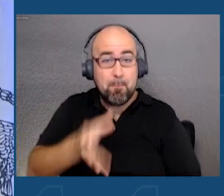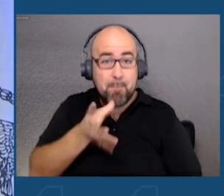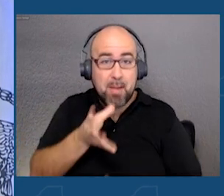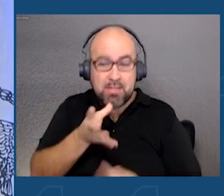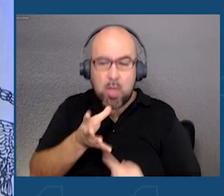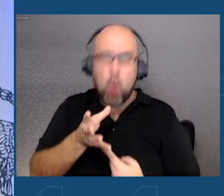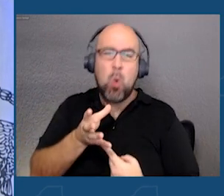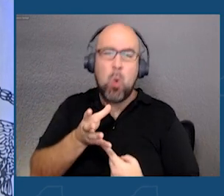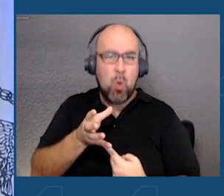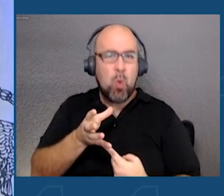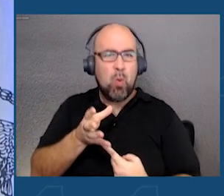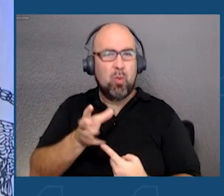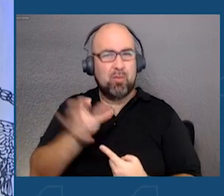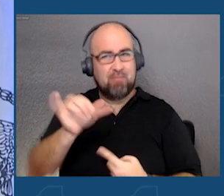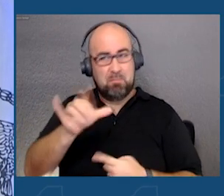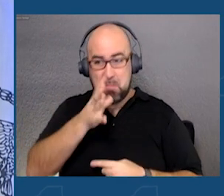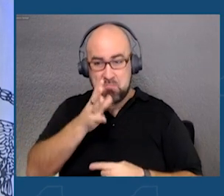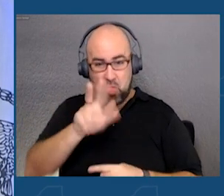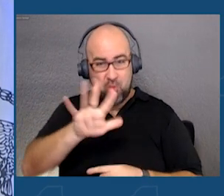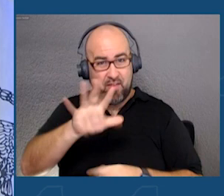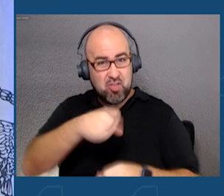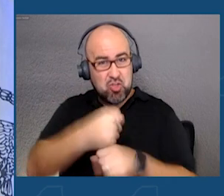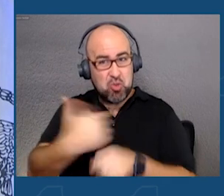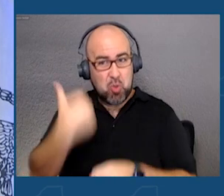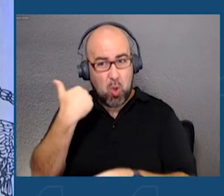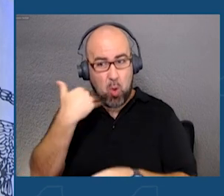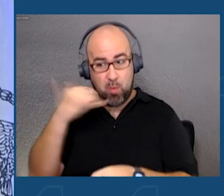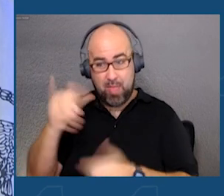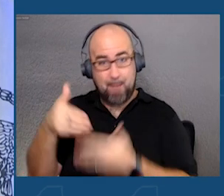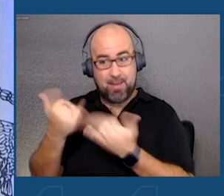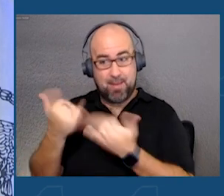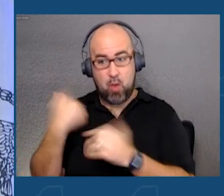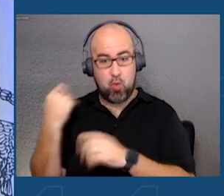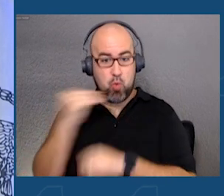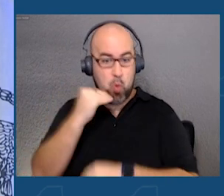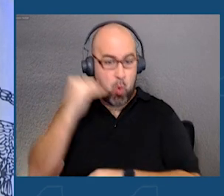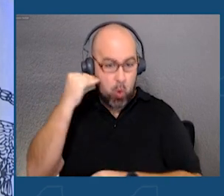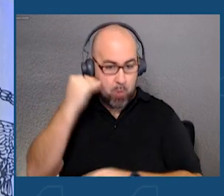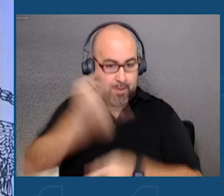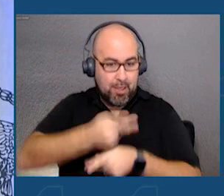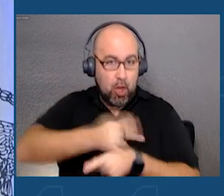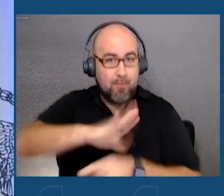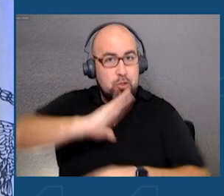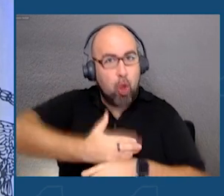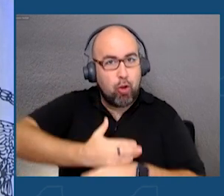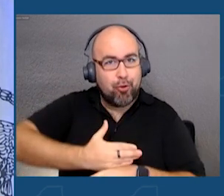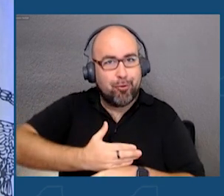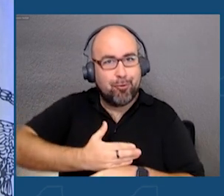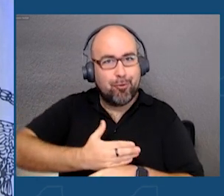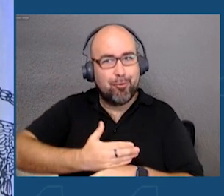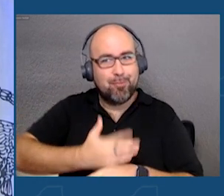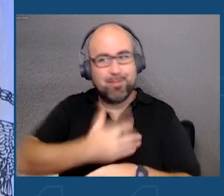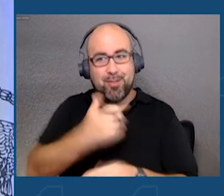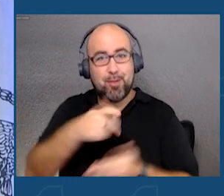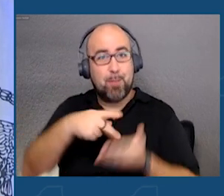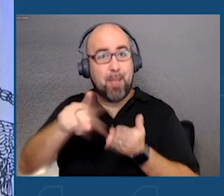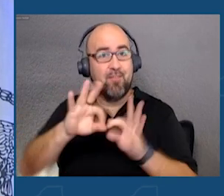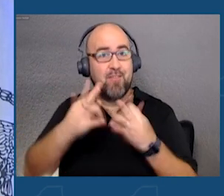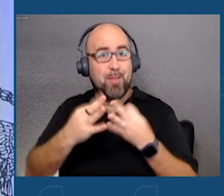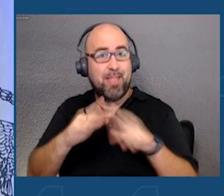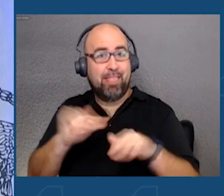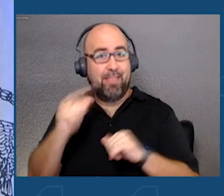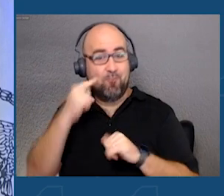35 years ago. And now that baby is home taking care of his daughter because there's paid family leave for him. So I see